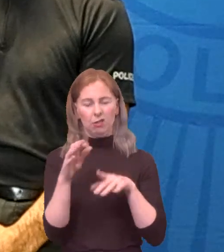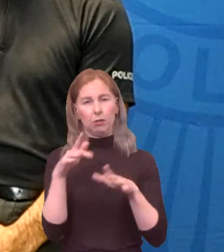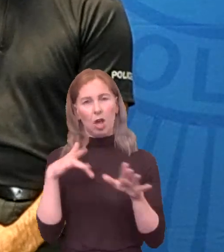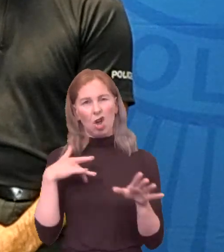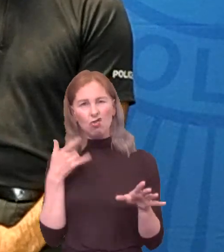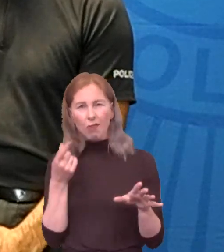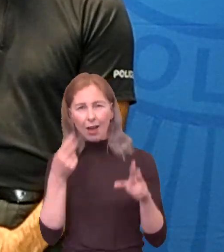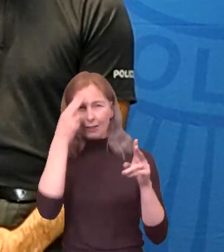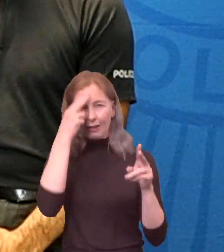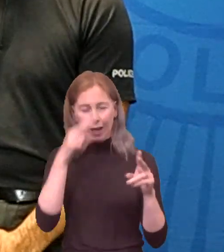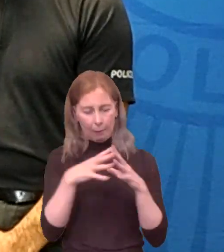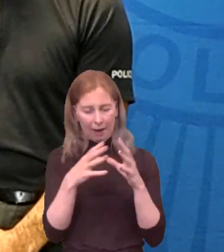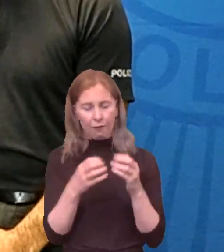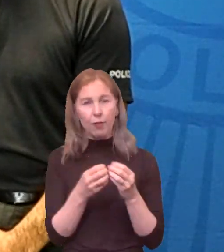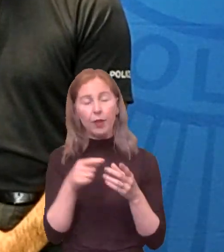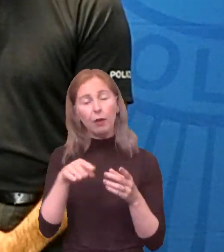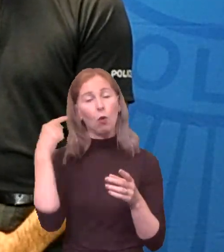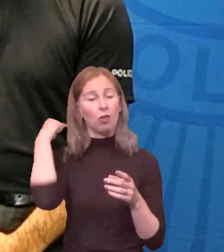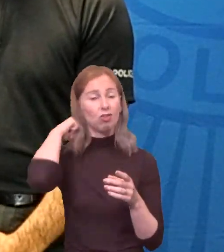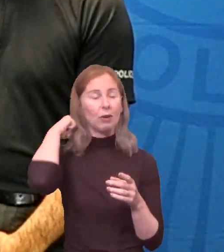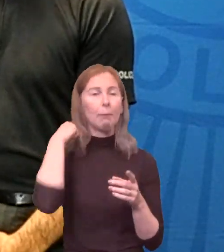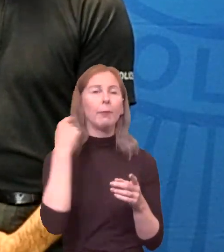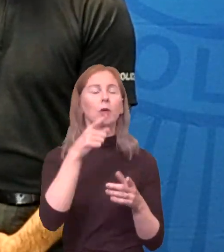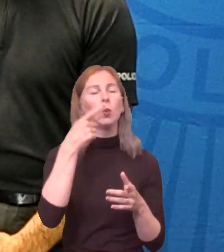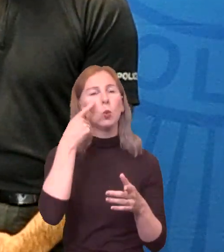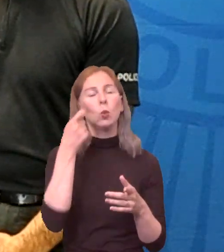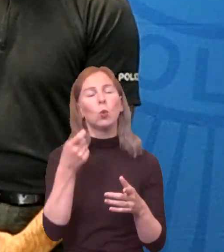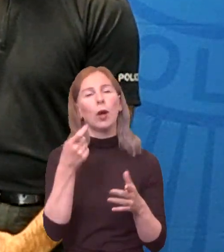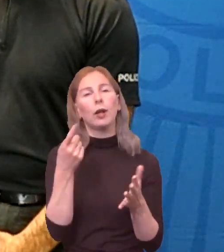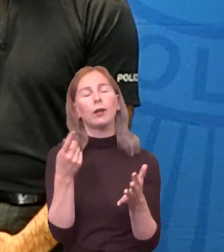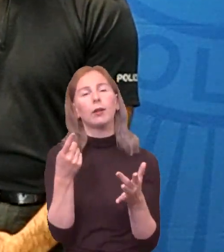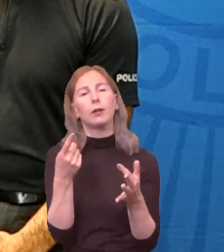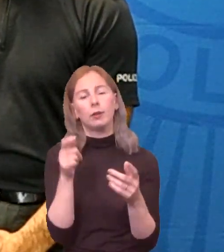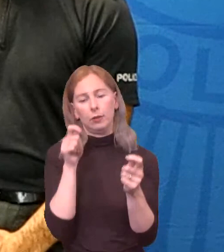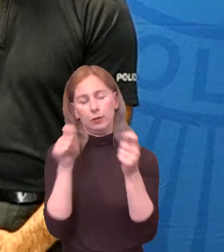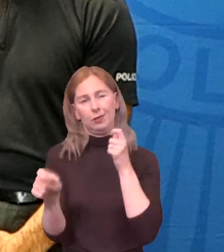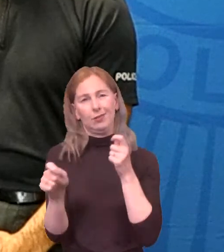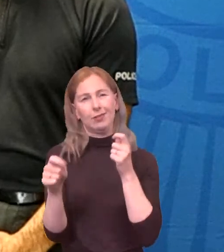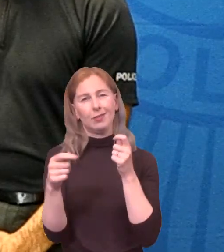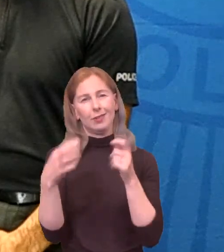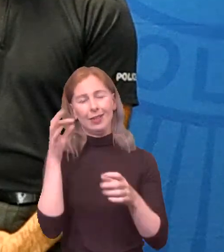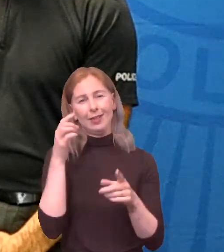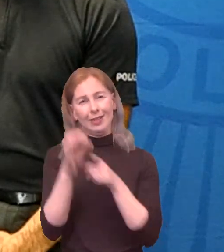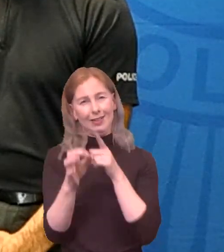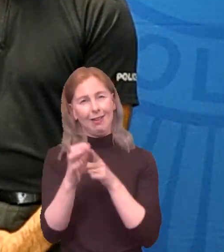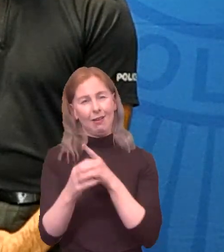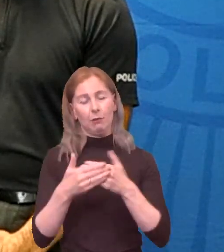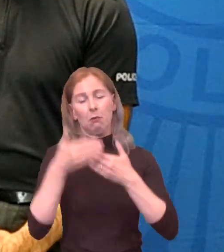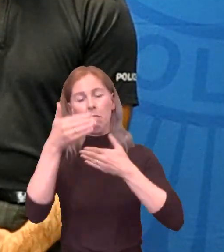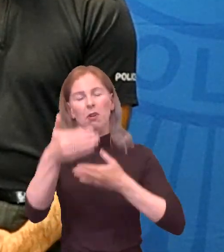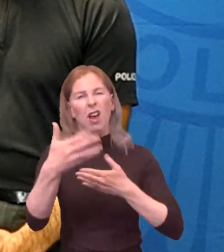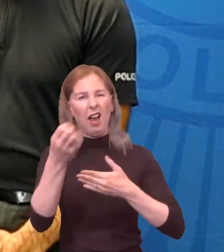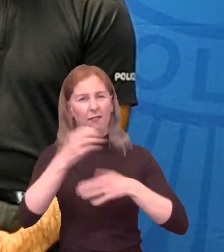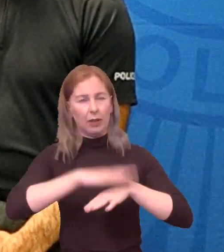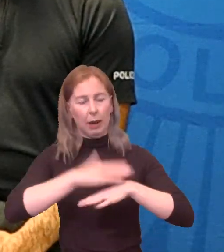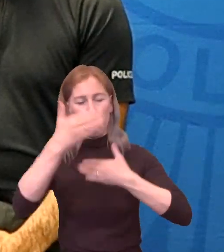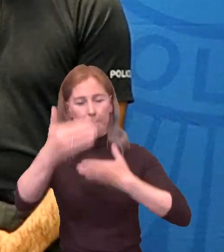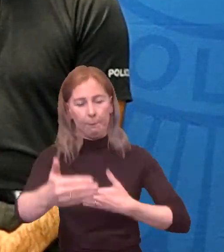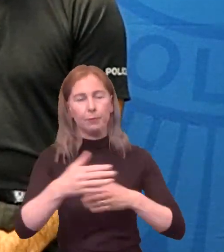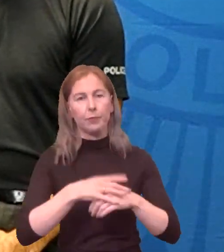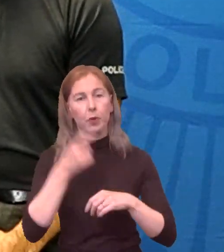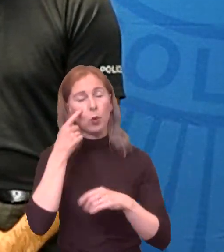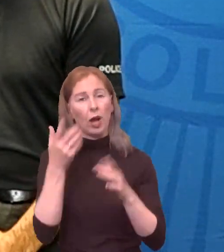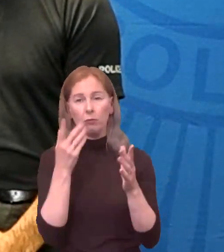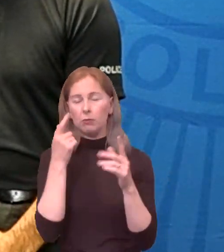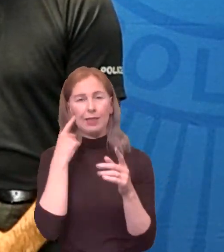quite simple. Depending on the company which is registered to, you can go online, change the details, and it's as simple